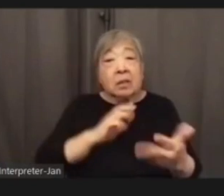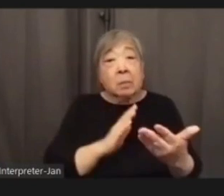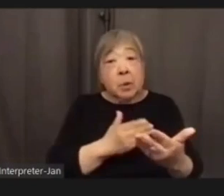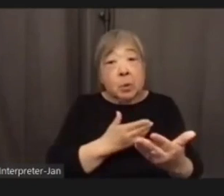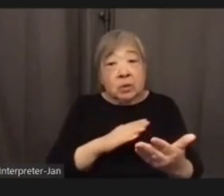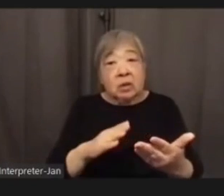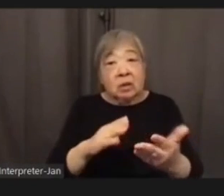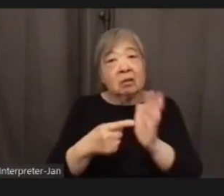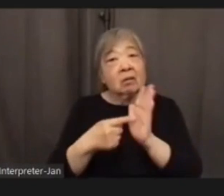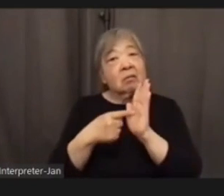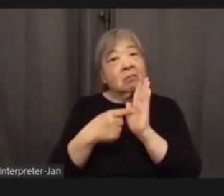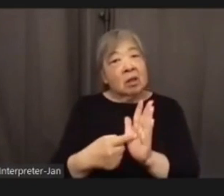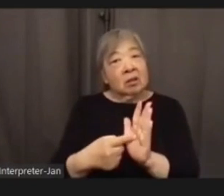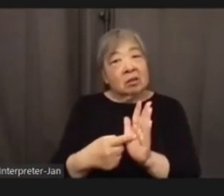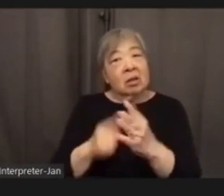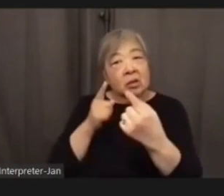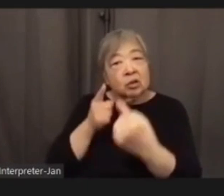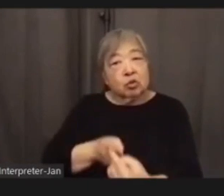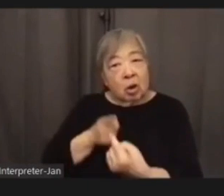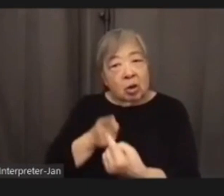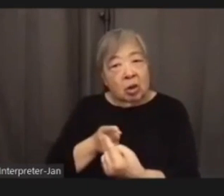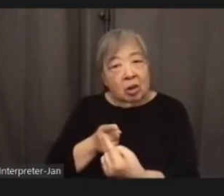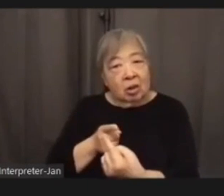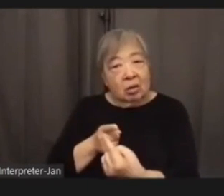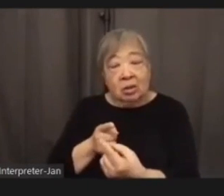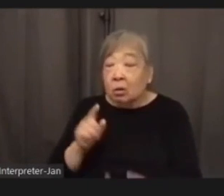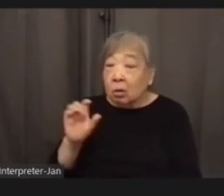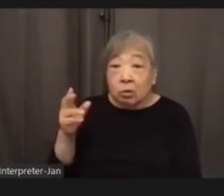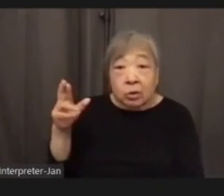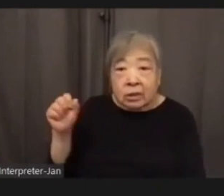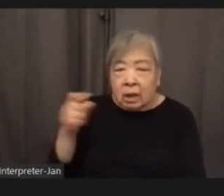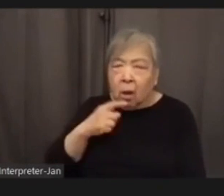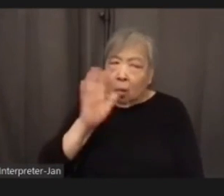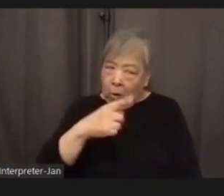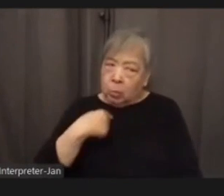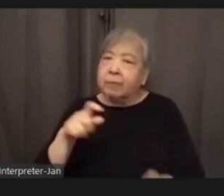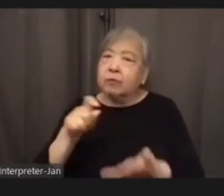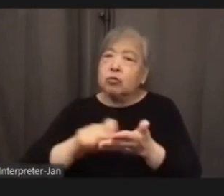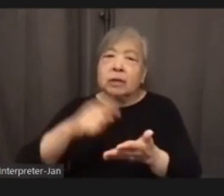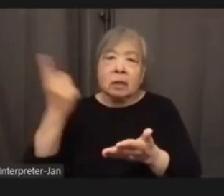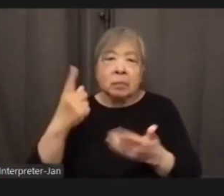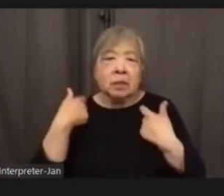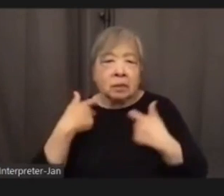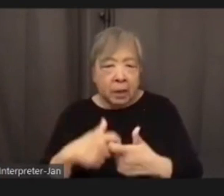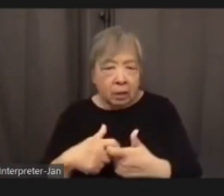And Chris, again, came up, well, we got to write something in Spanish.